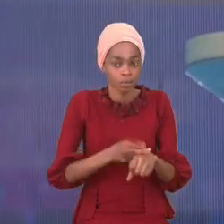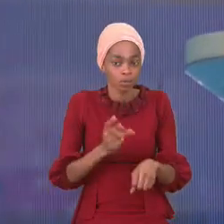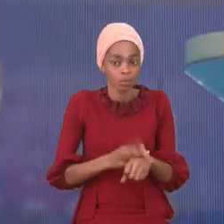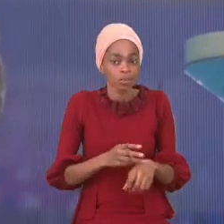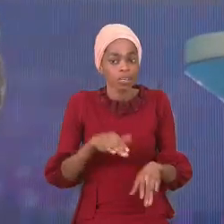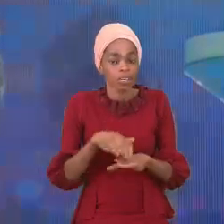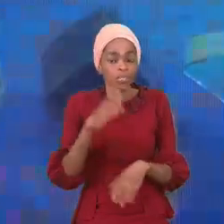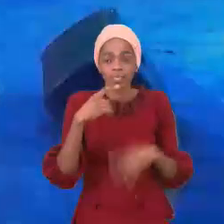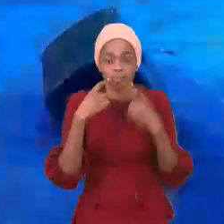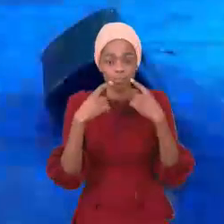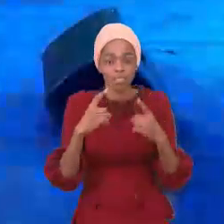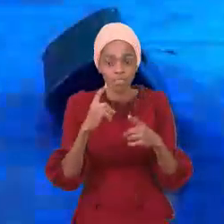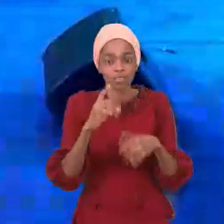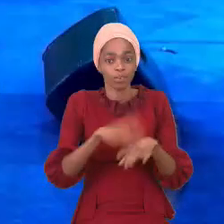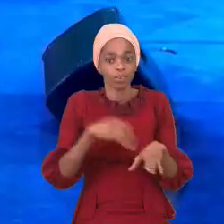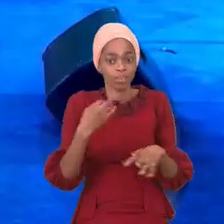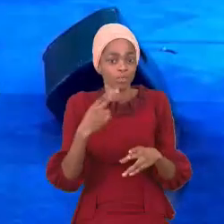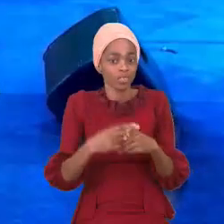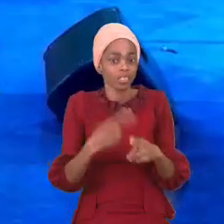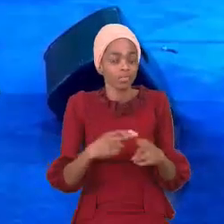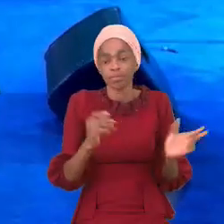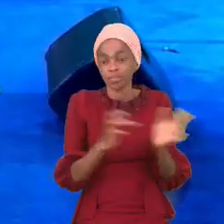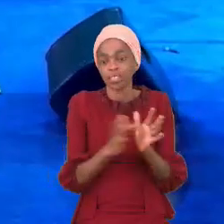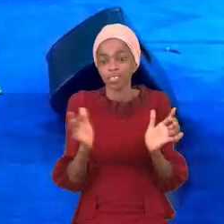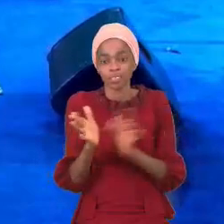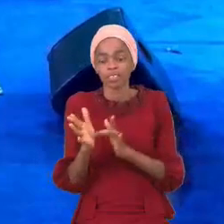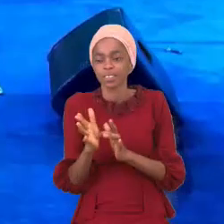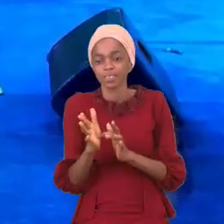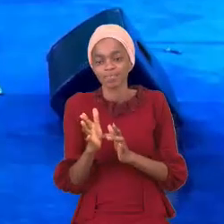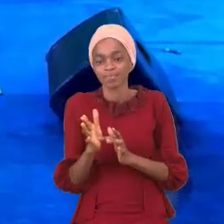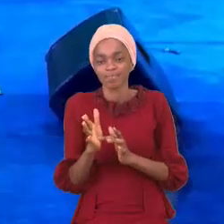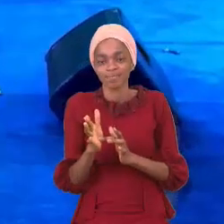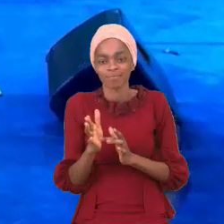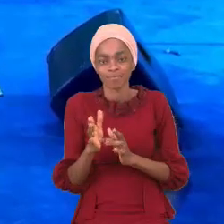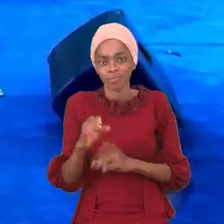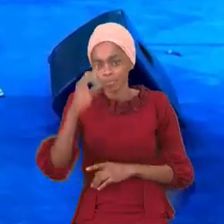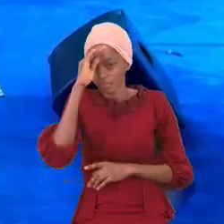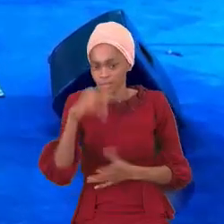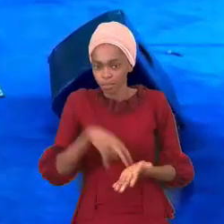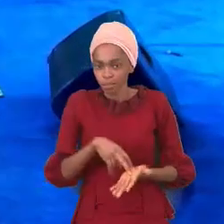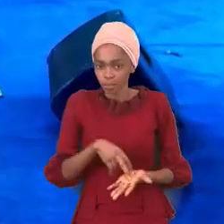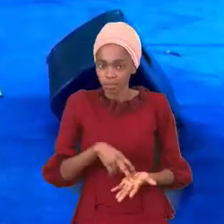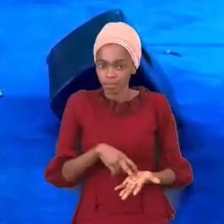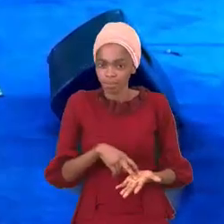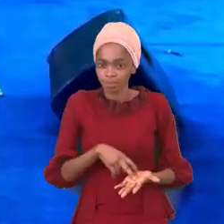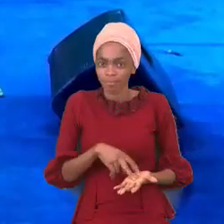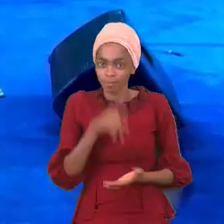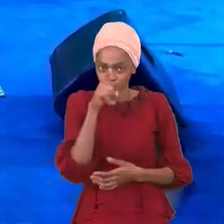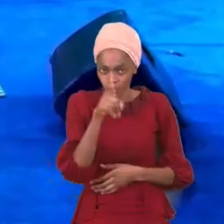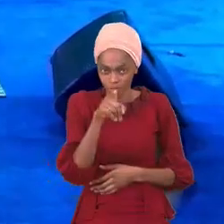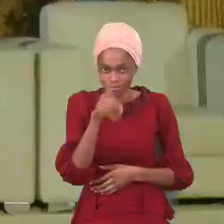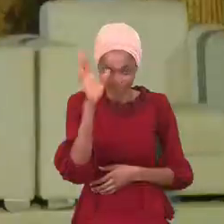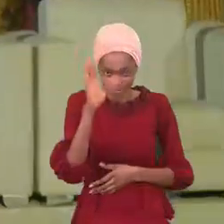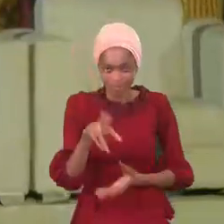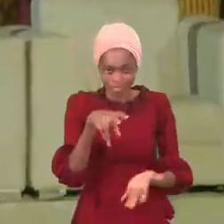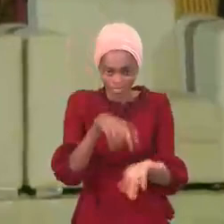of the name of Jesus, he got up. You will get